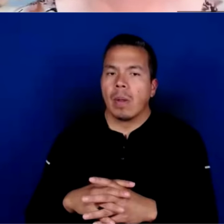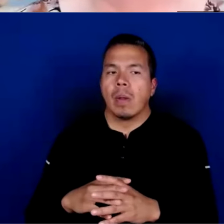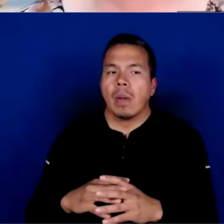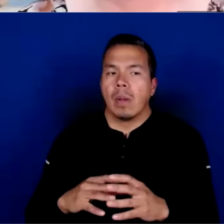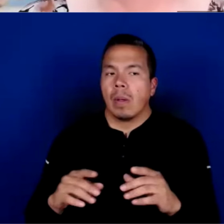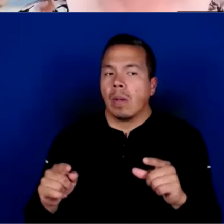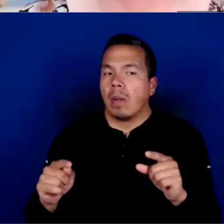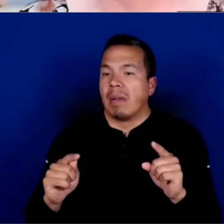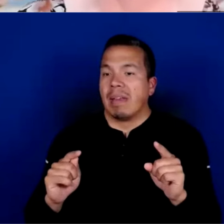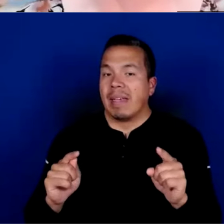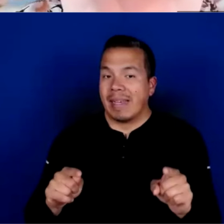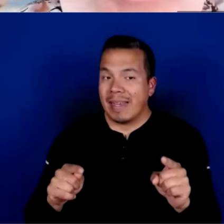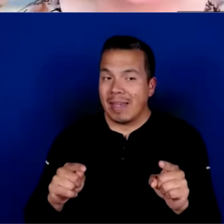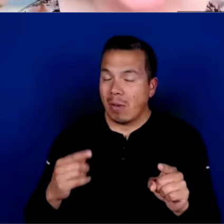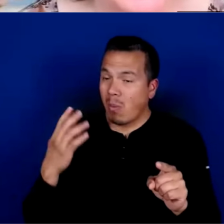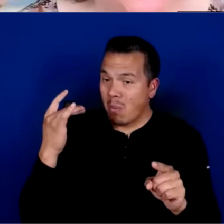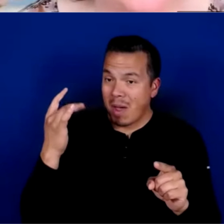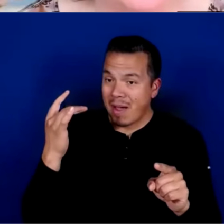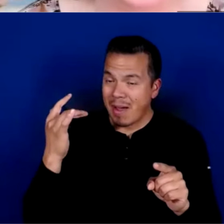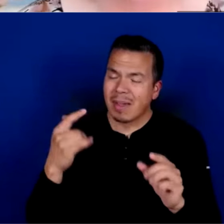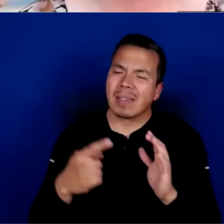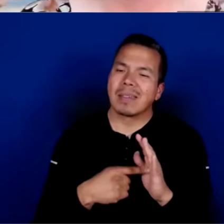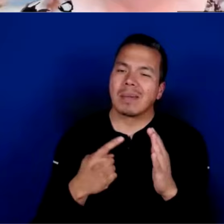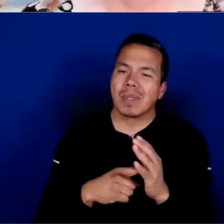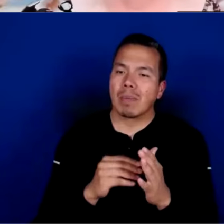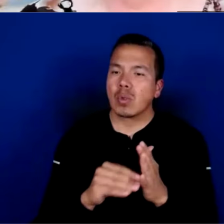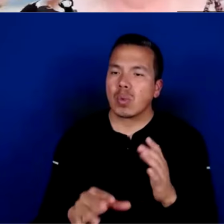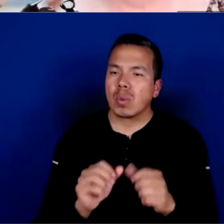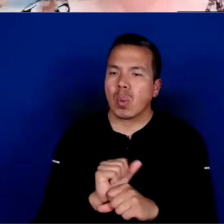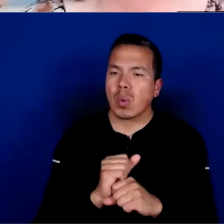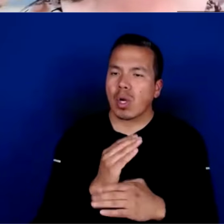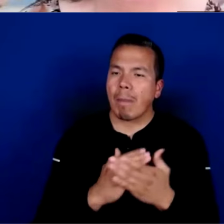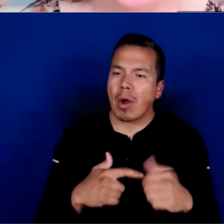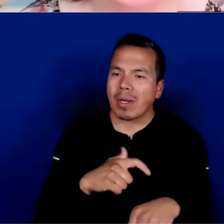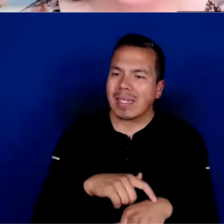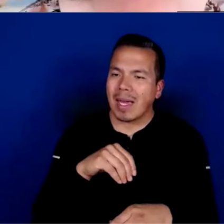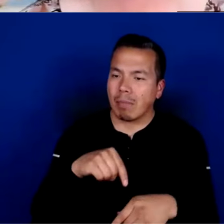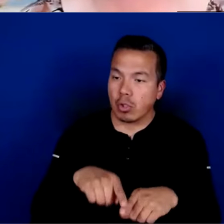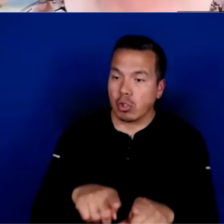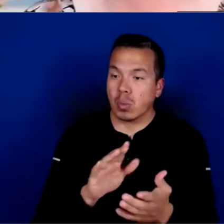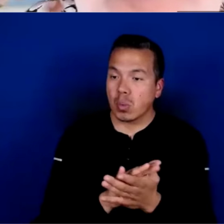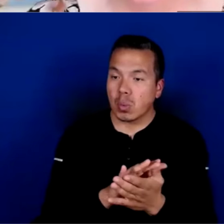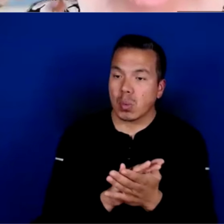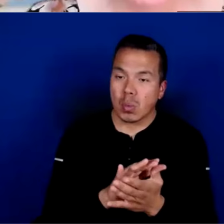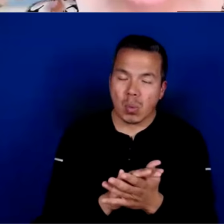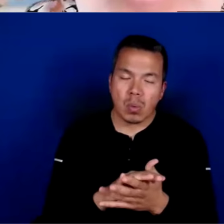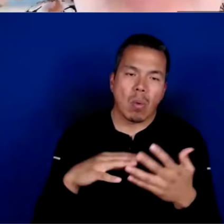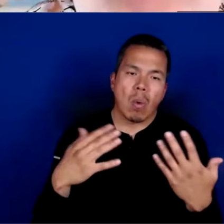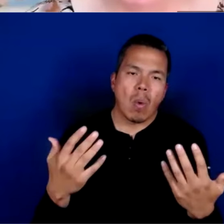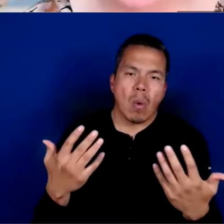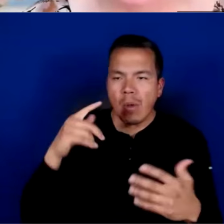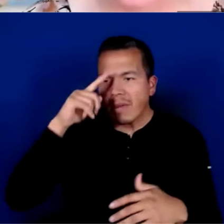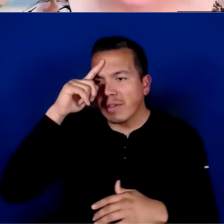students oftentimes will be working part-time while they're in school, or they might be doing some sort of summer